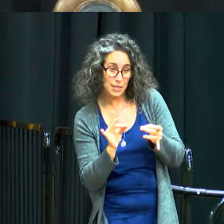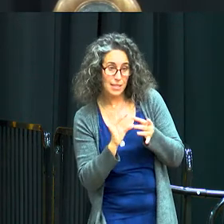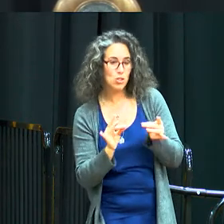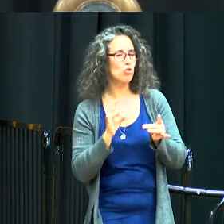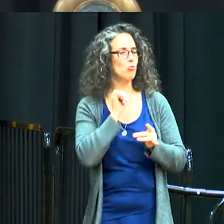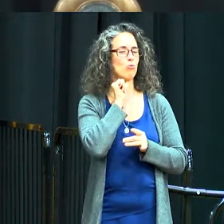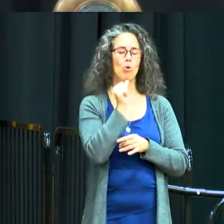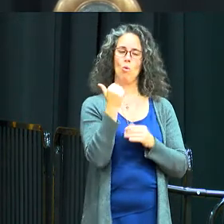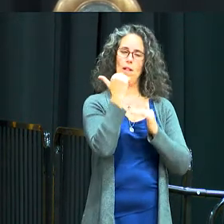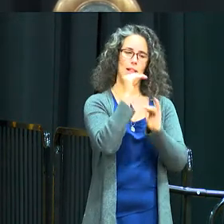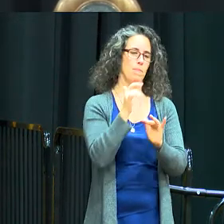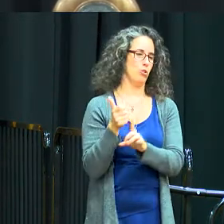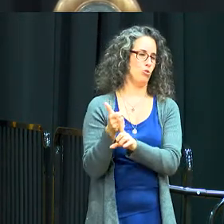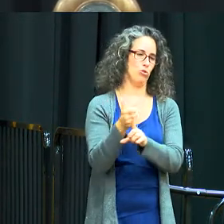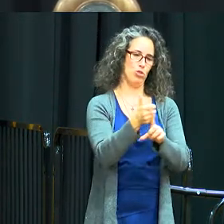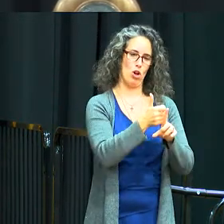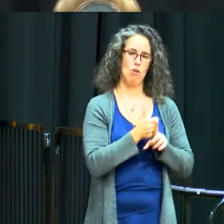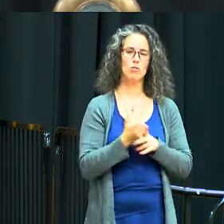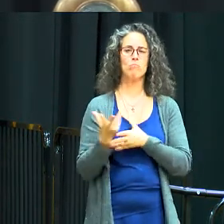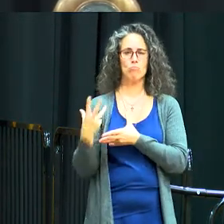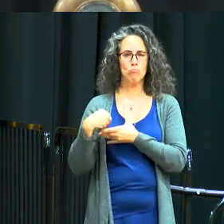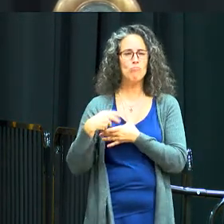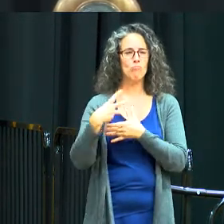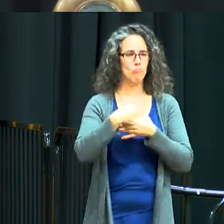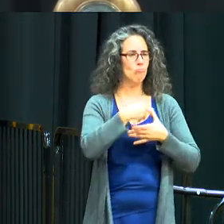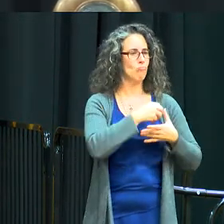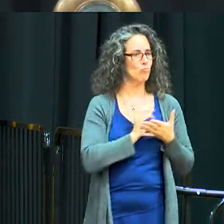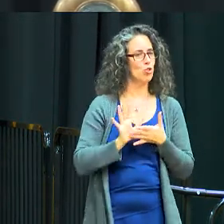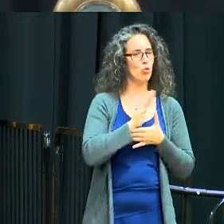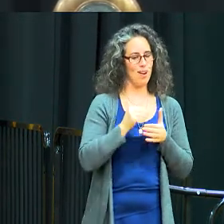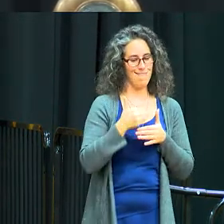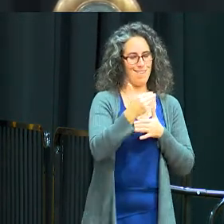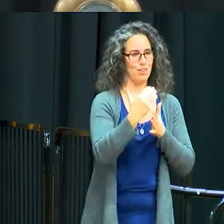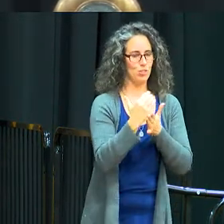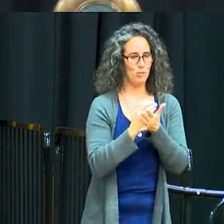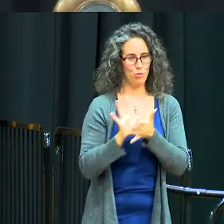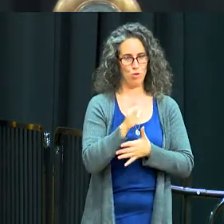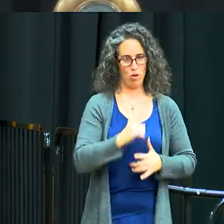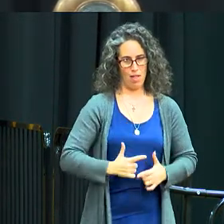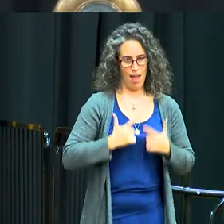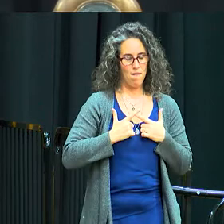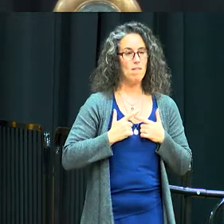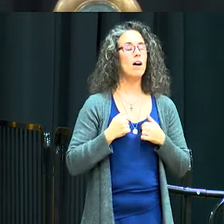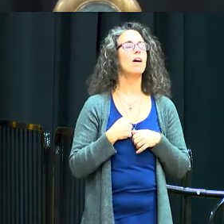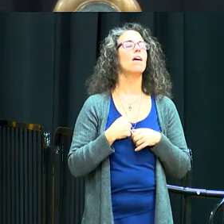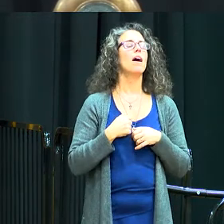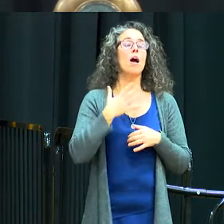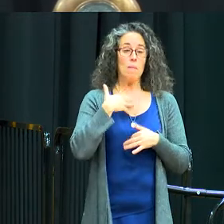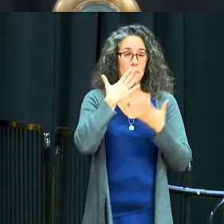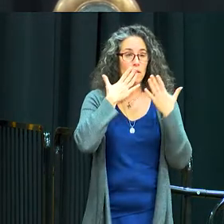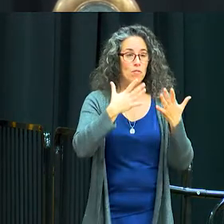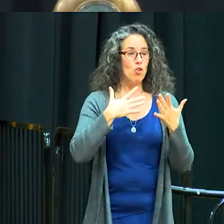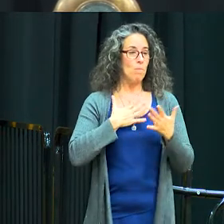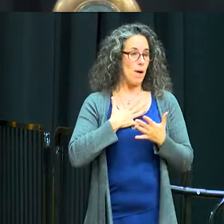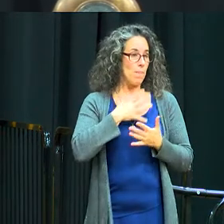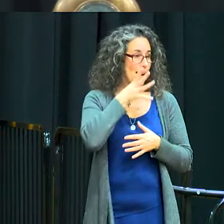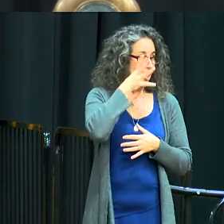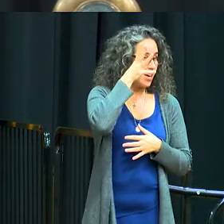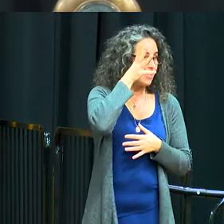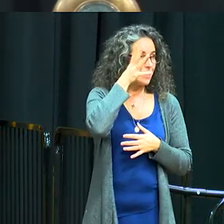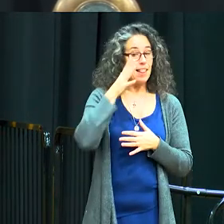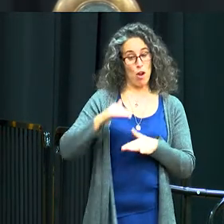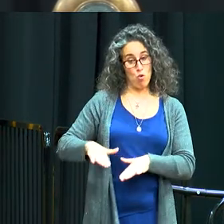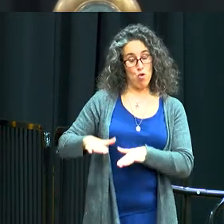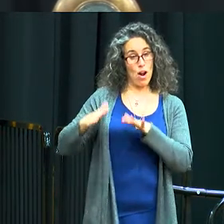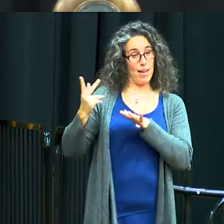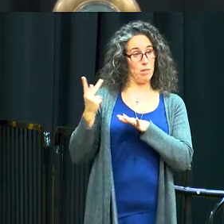evolve into this next chapter of your life. I'm thankful for my parents. My mom and dad raised my brother and me to know that